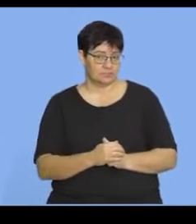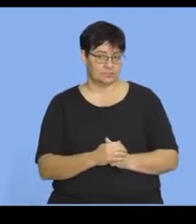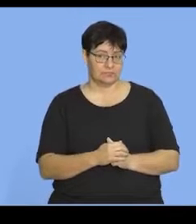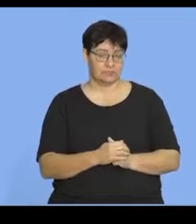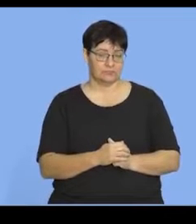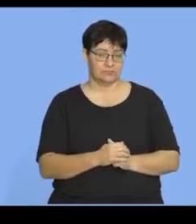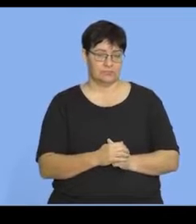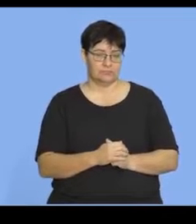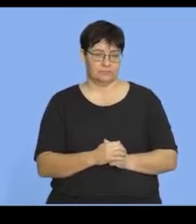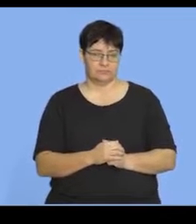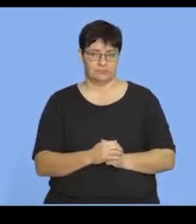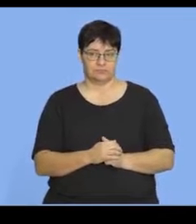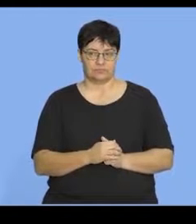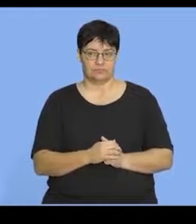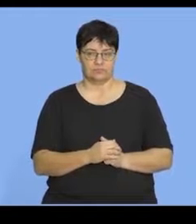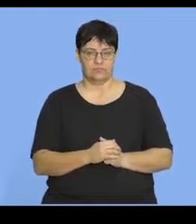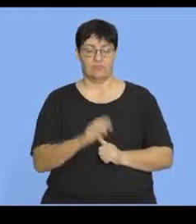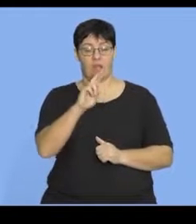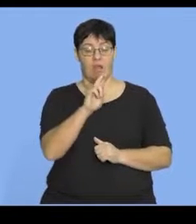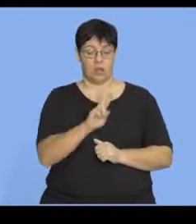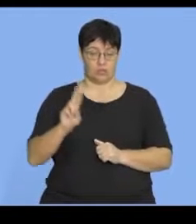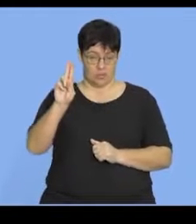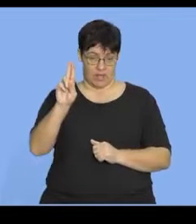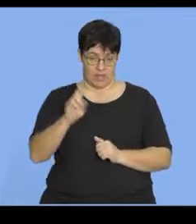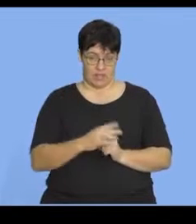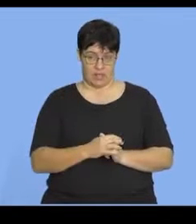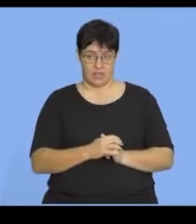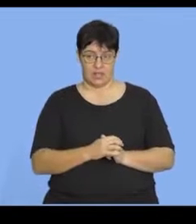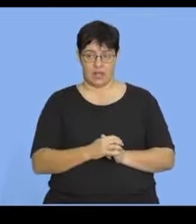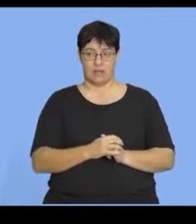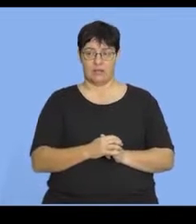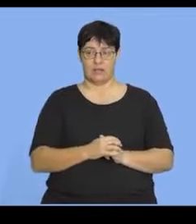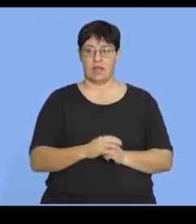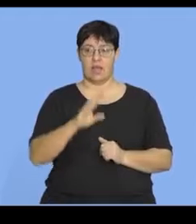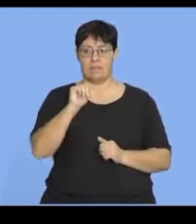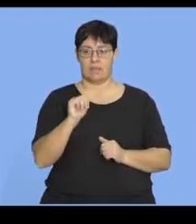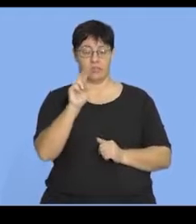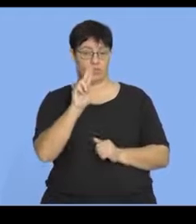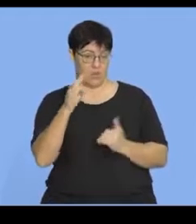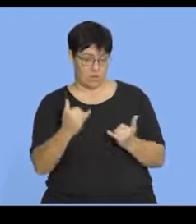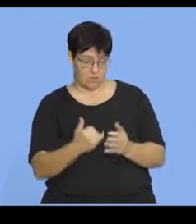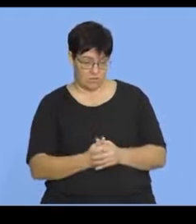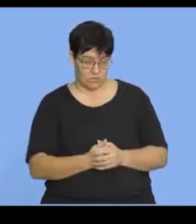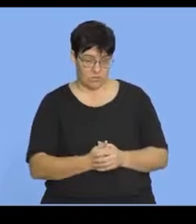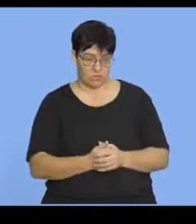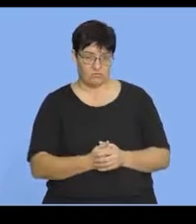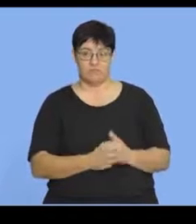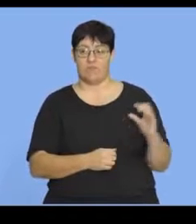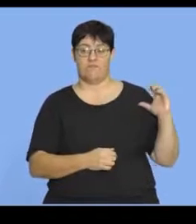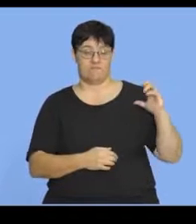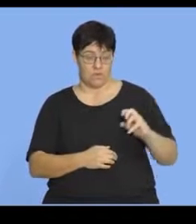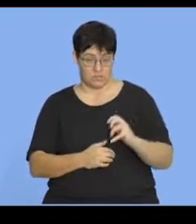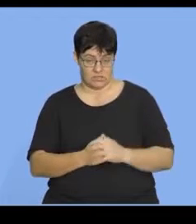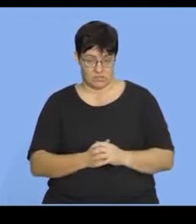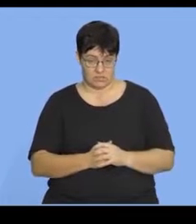go, this is r squared, which would be meters squared now. This is